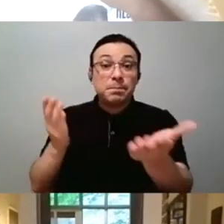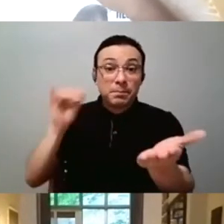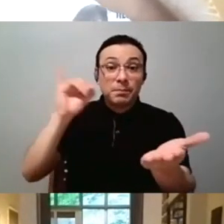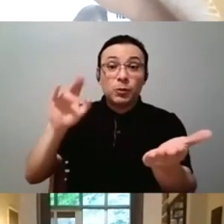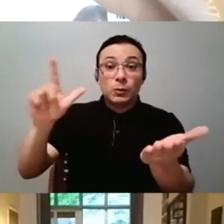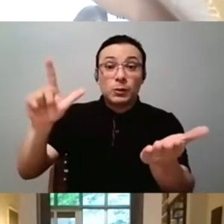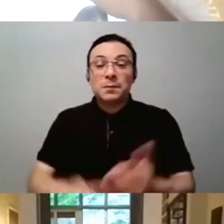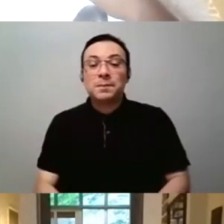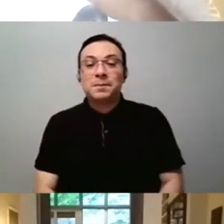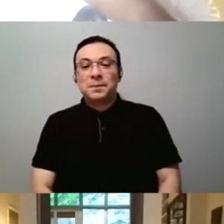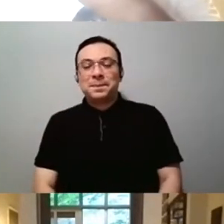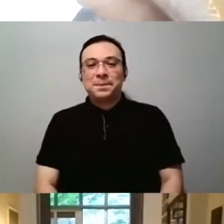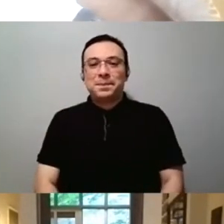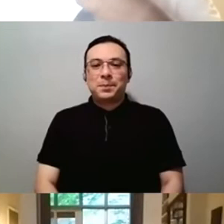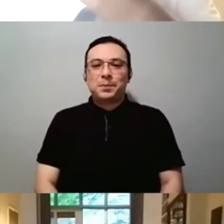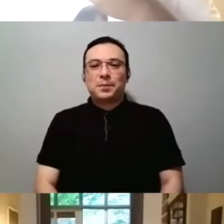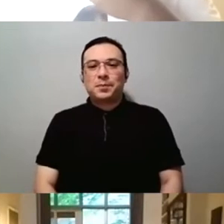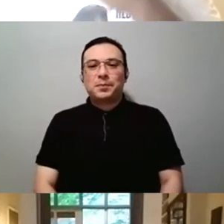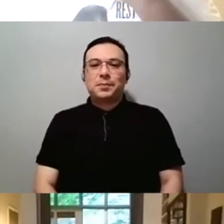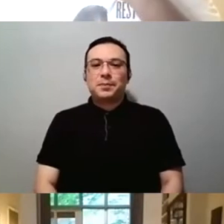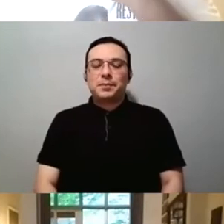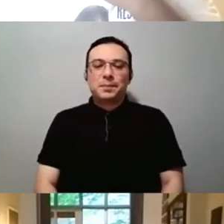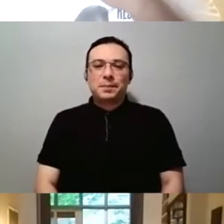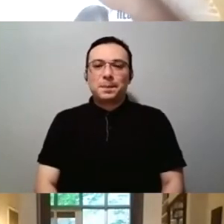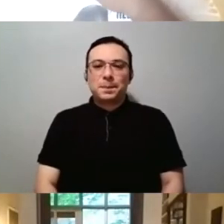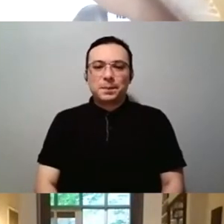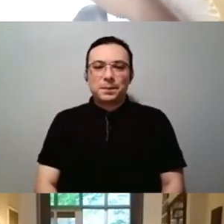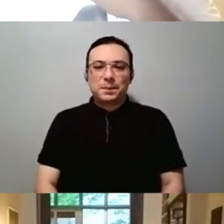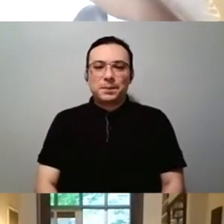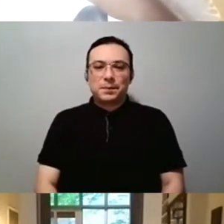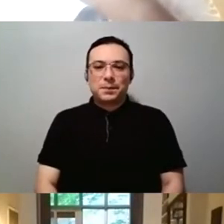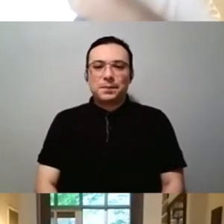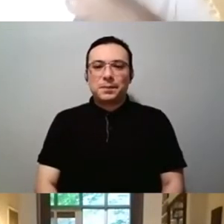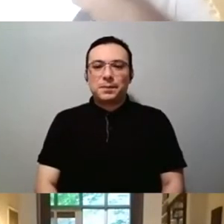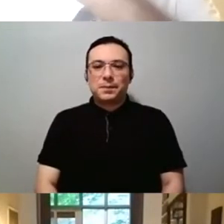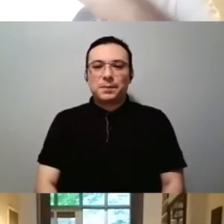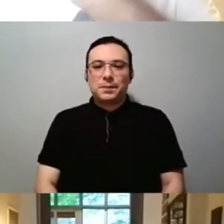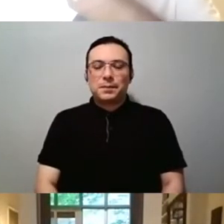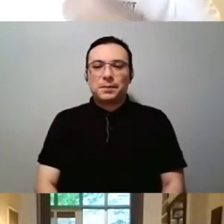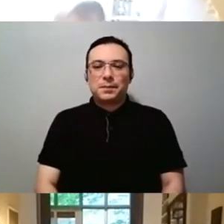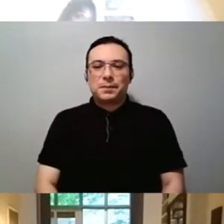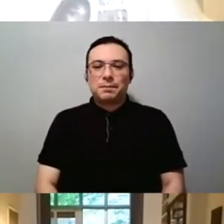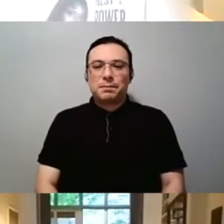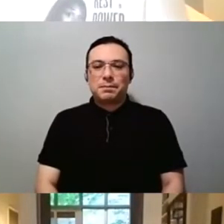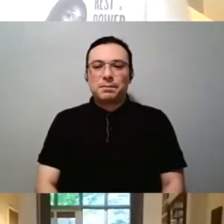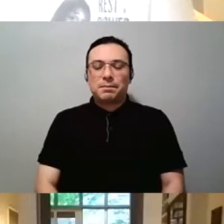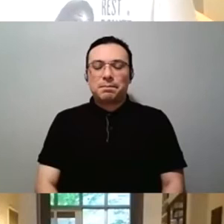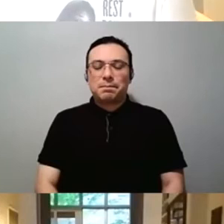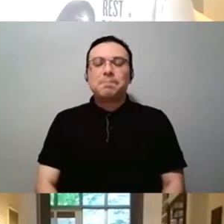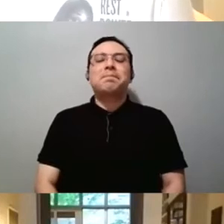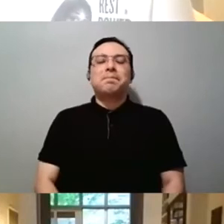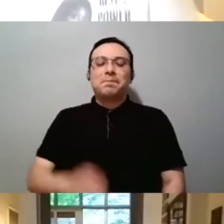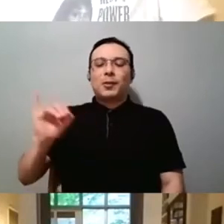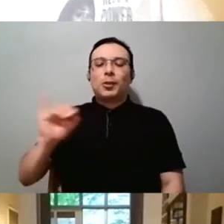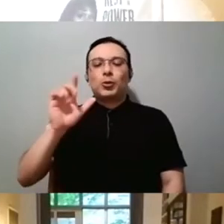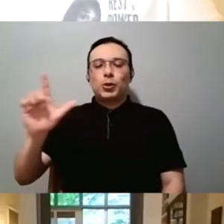So I just wanted to say first